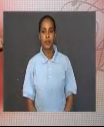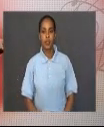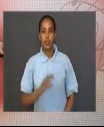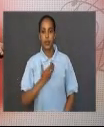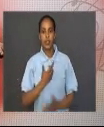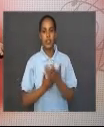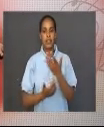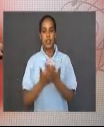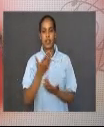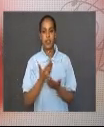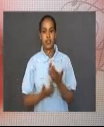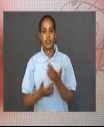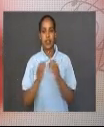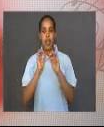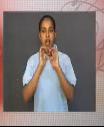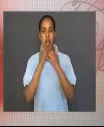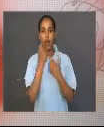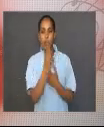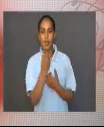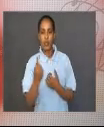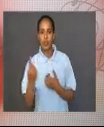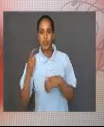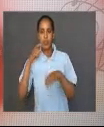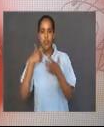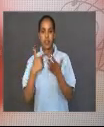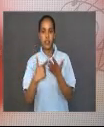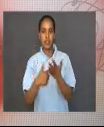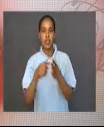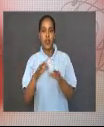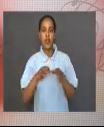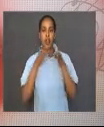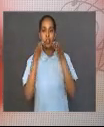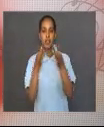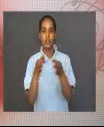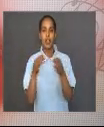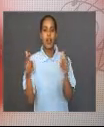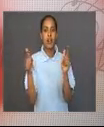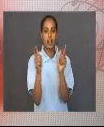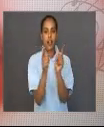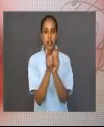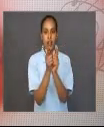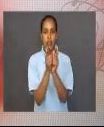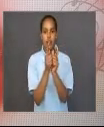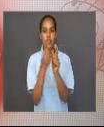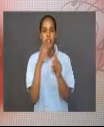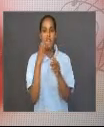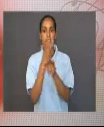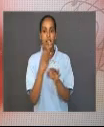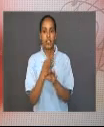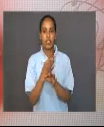We discussed how each of these conductors relates to the